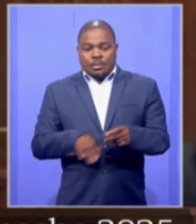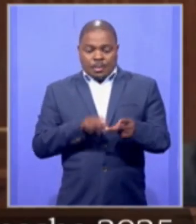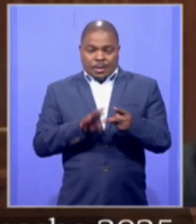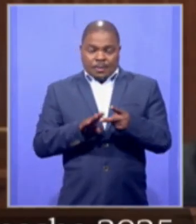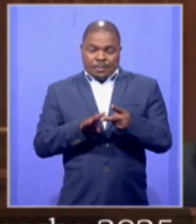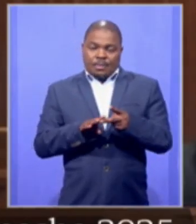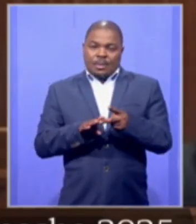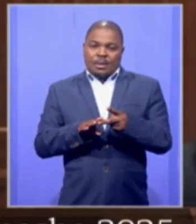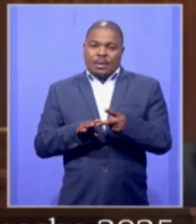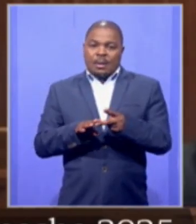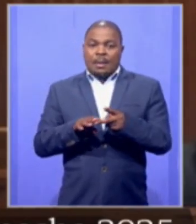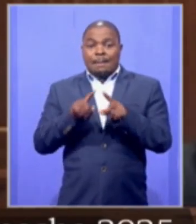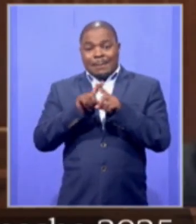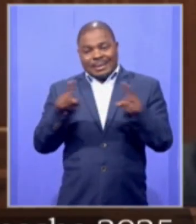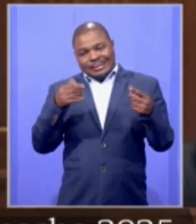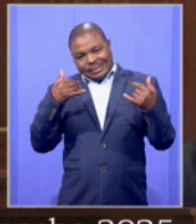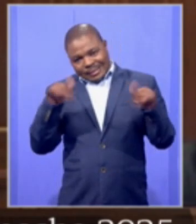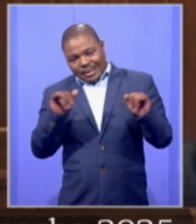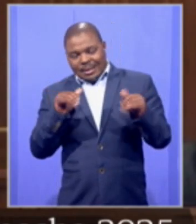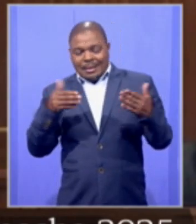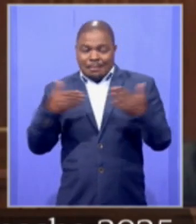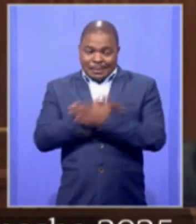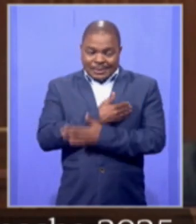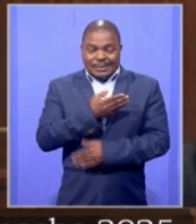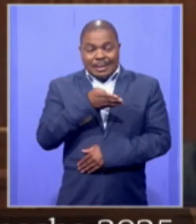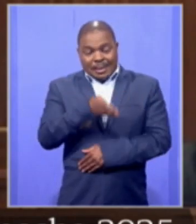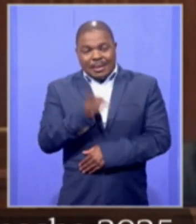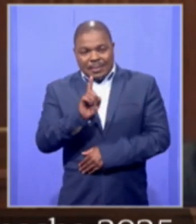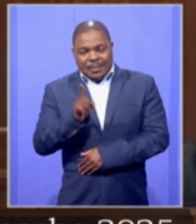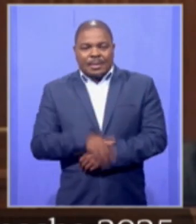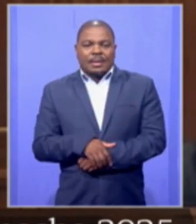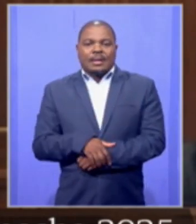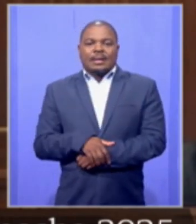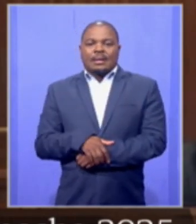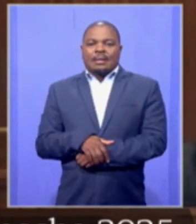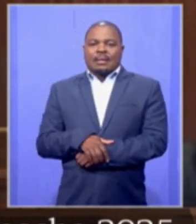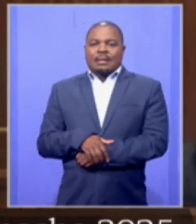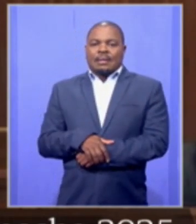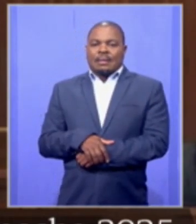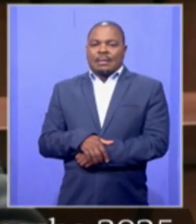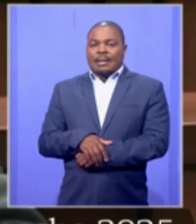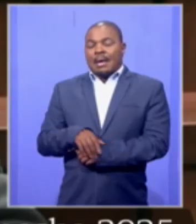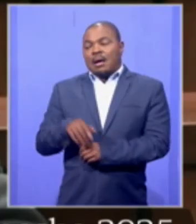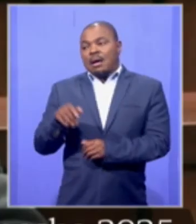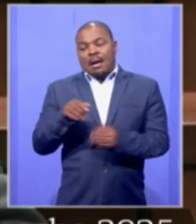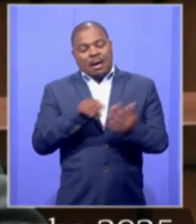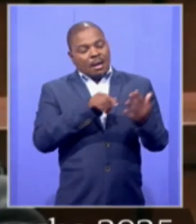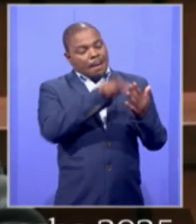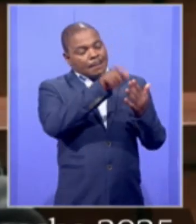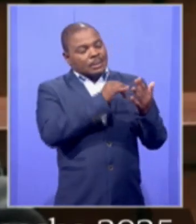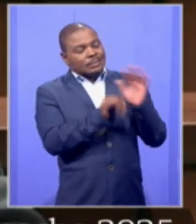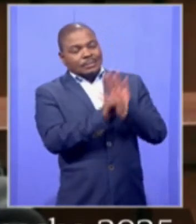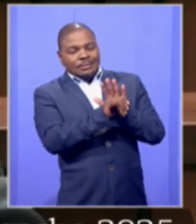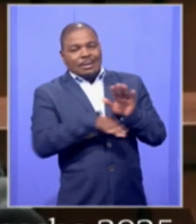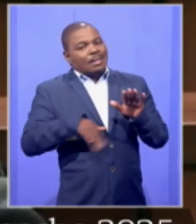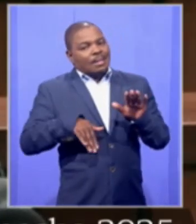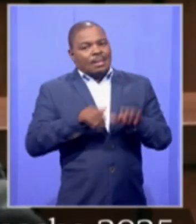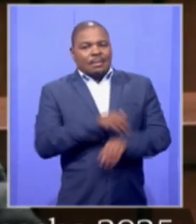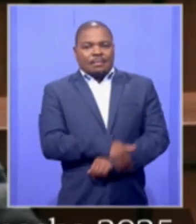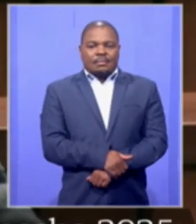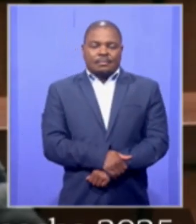What is, however, still missing, it's the identity of that individual.